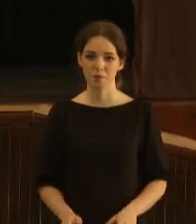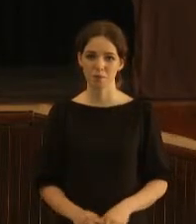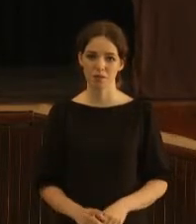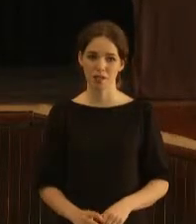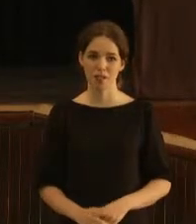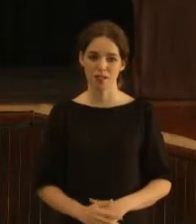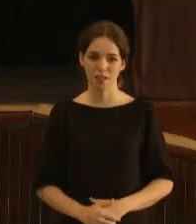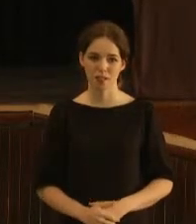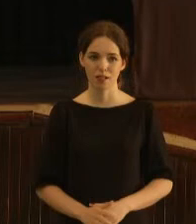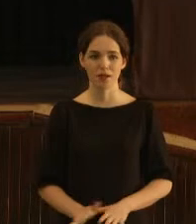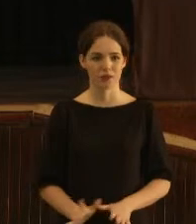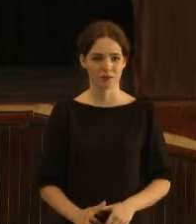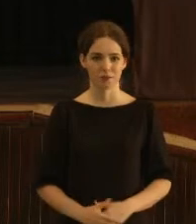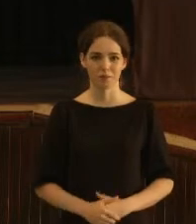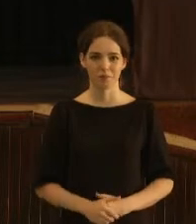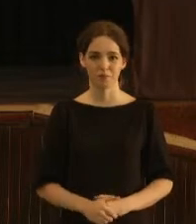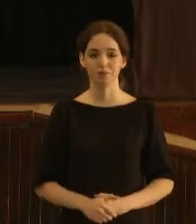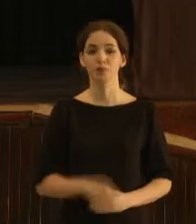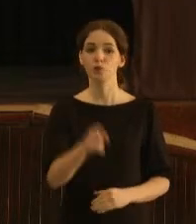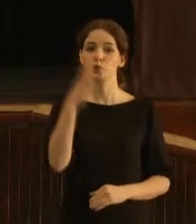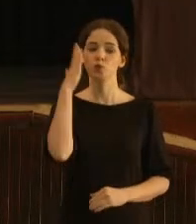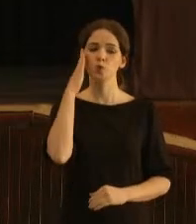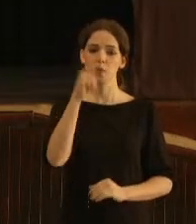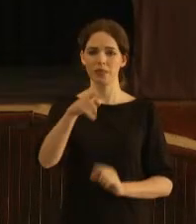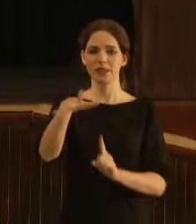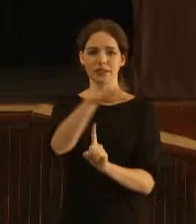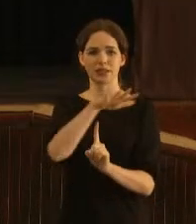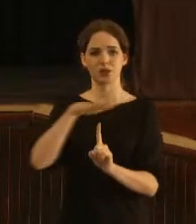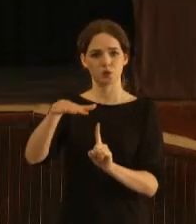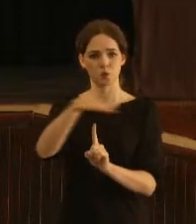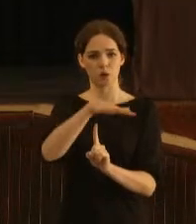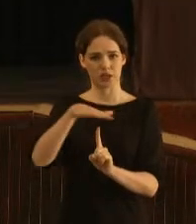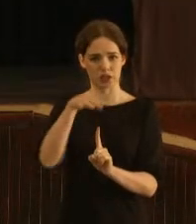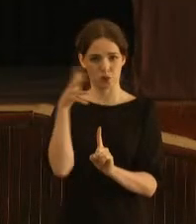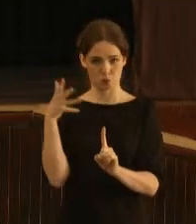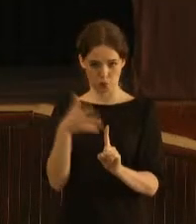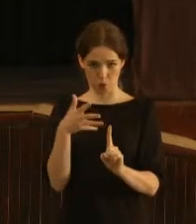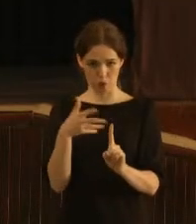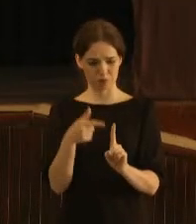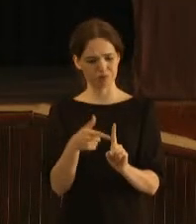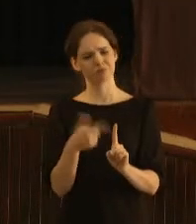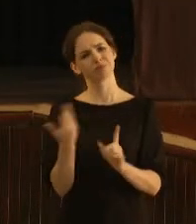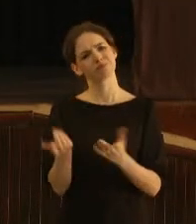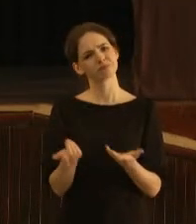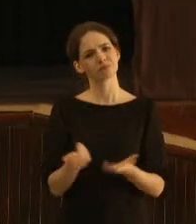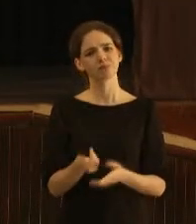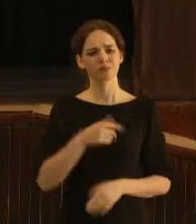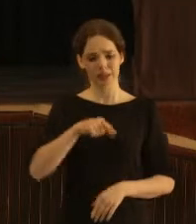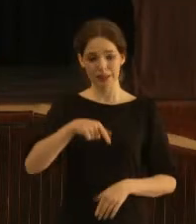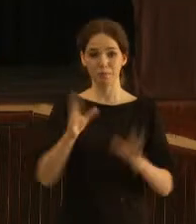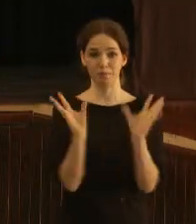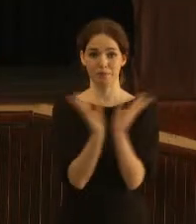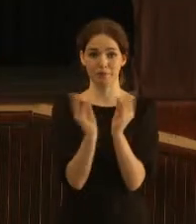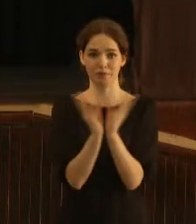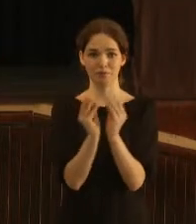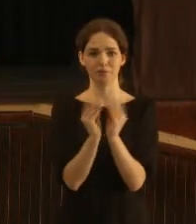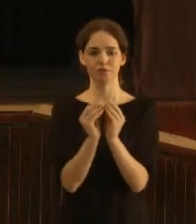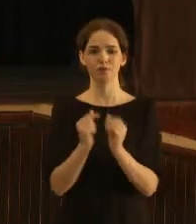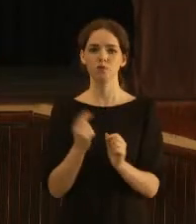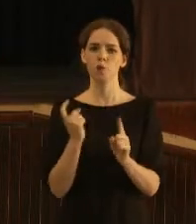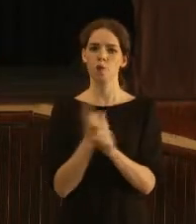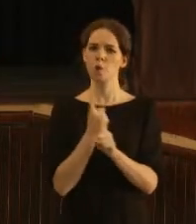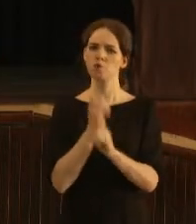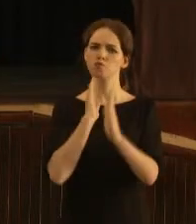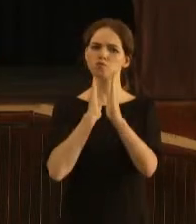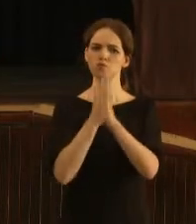You know, in a situation of this nature, when we are in these meetings, we immediately